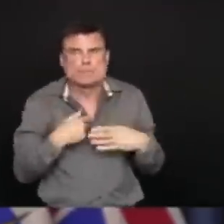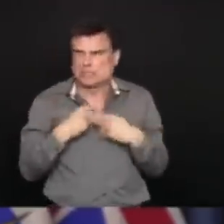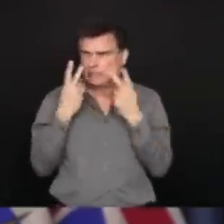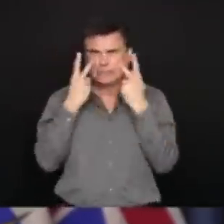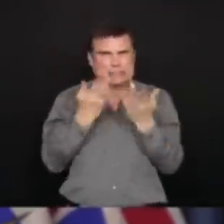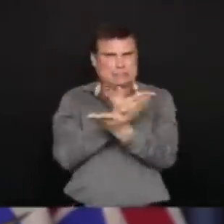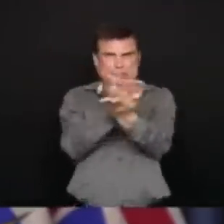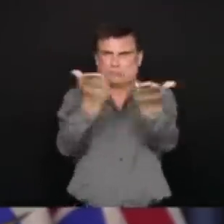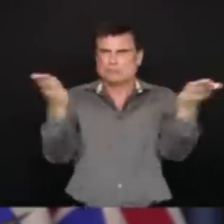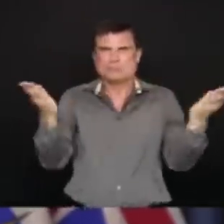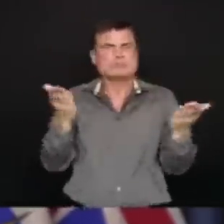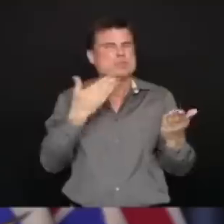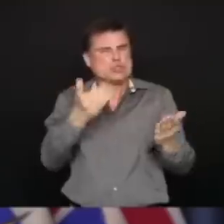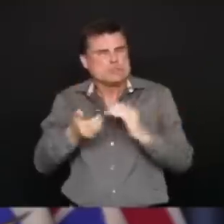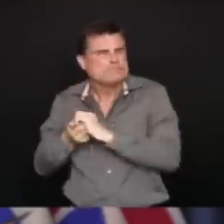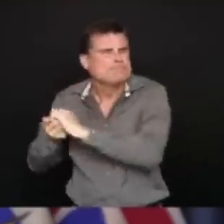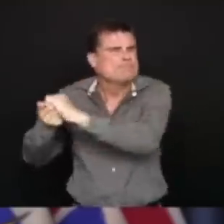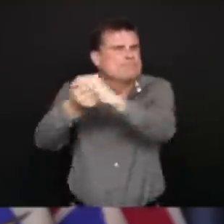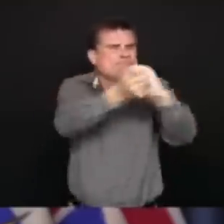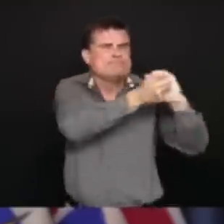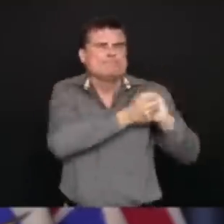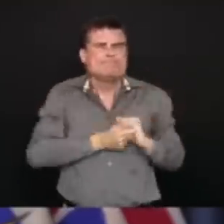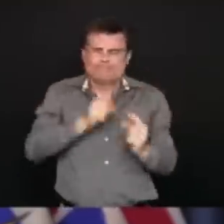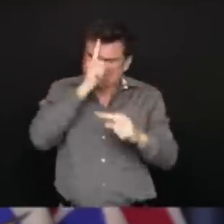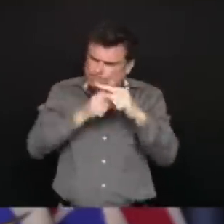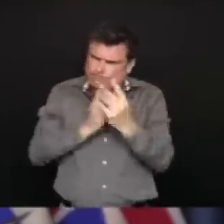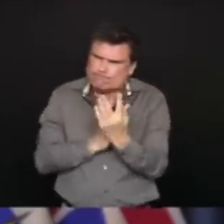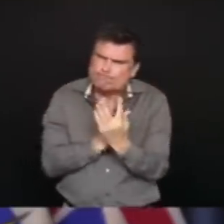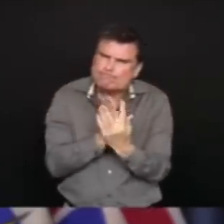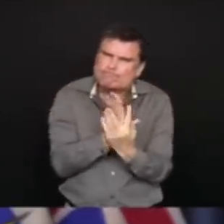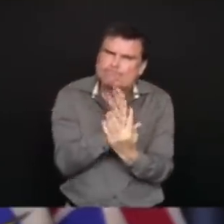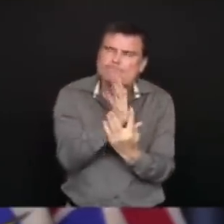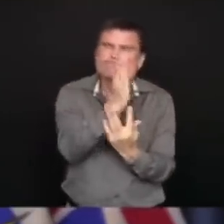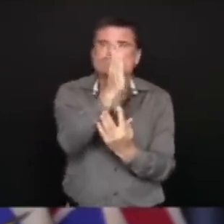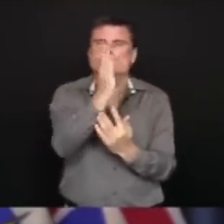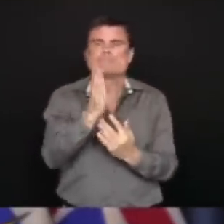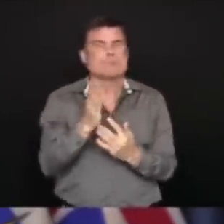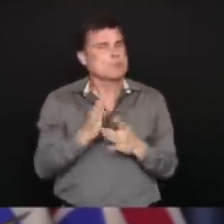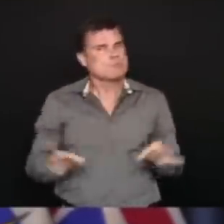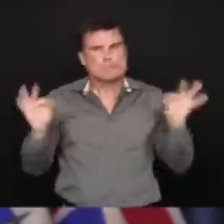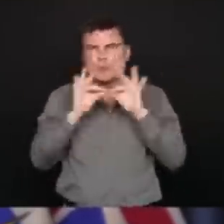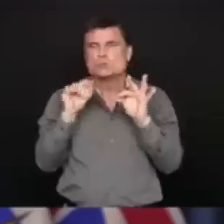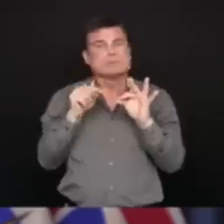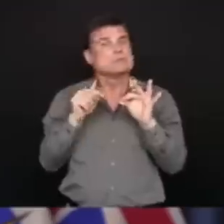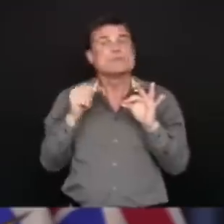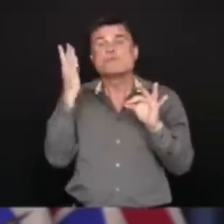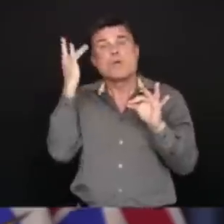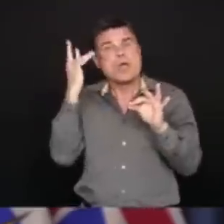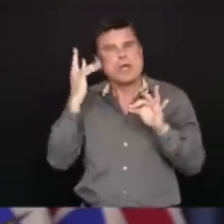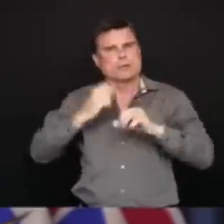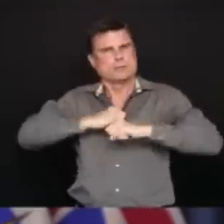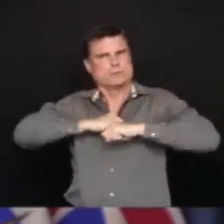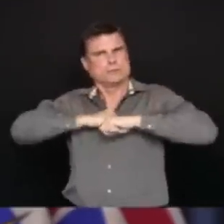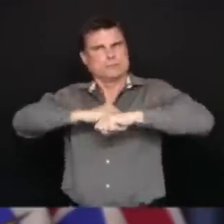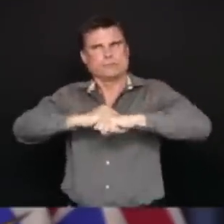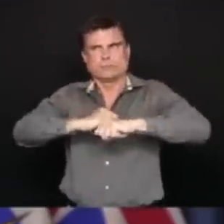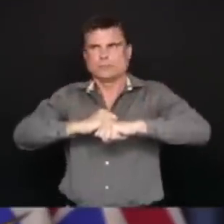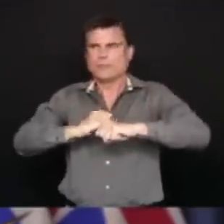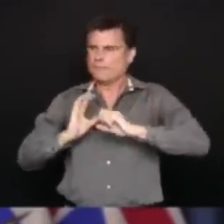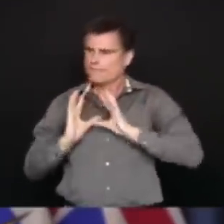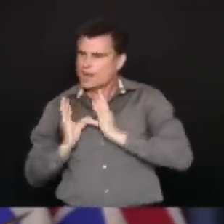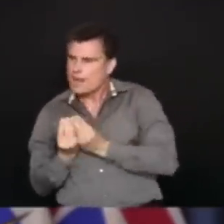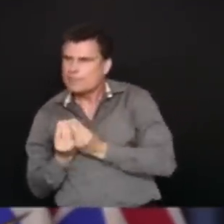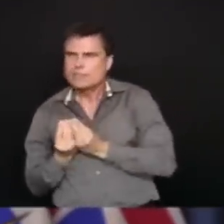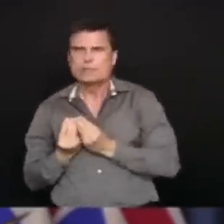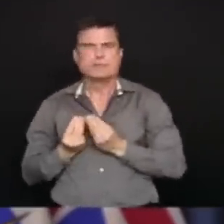We're also protecting our own families and our own communities by doing the things that we have asked you to do. And again, you